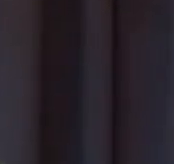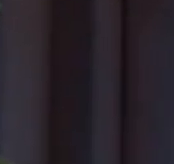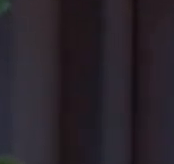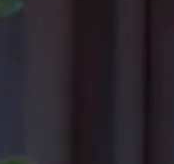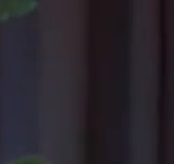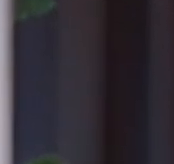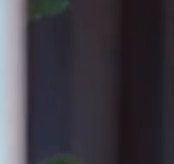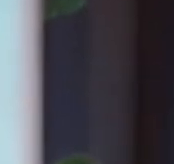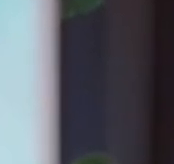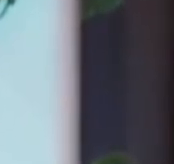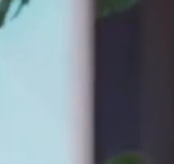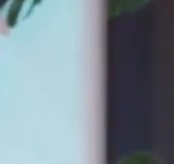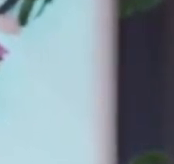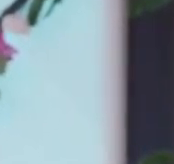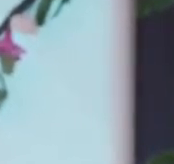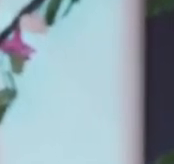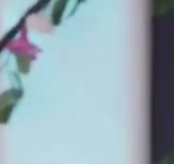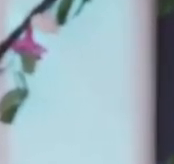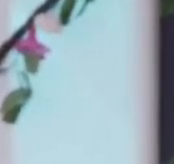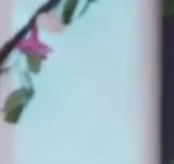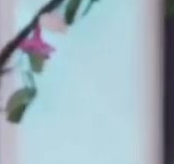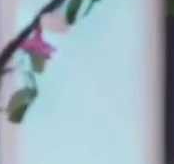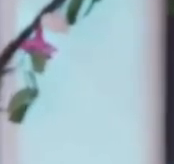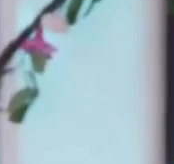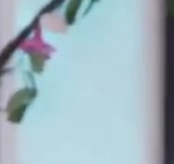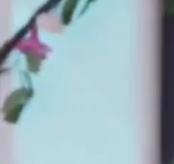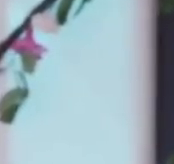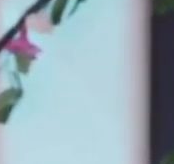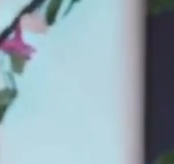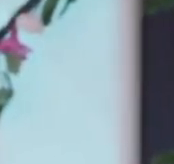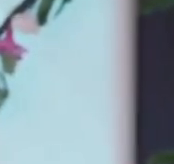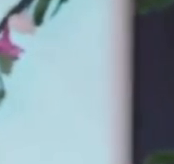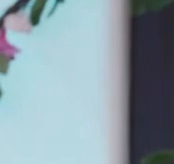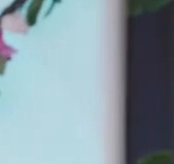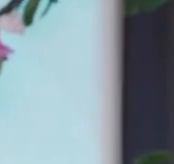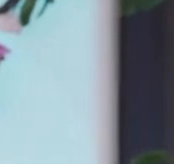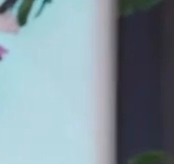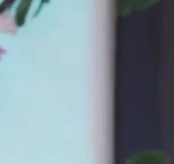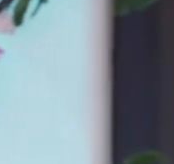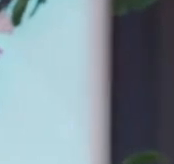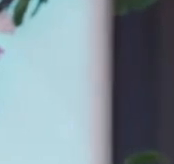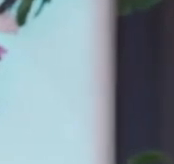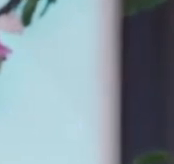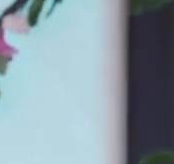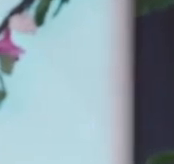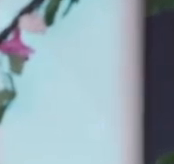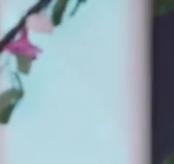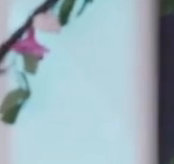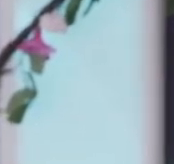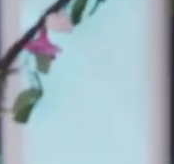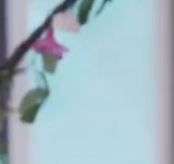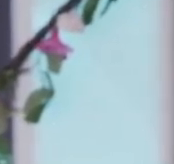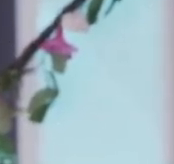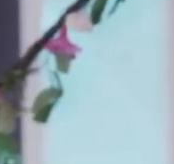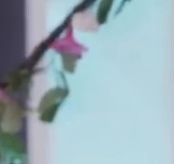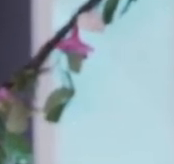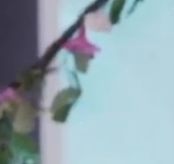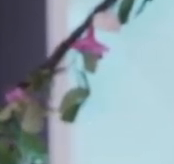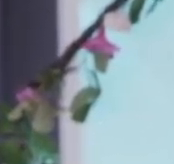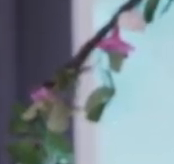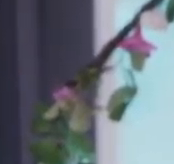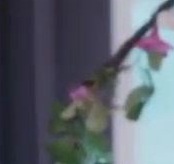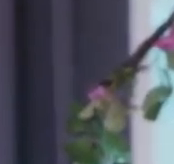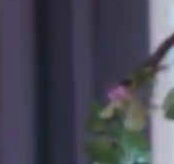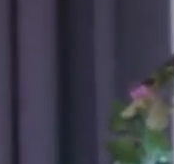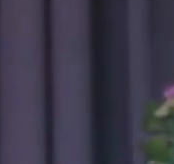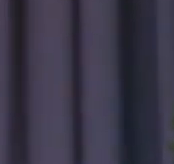and you're the light. I'm the salt and I'm the light. Our job is to